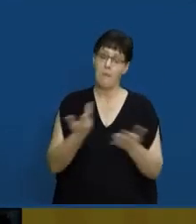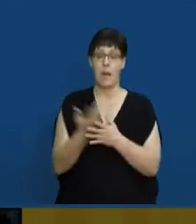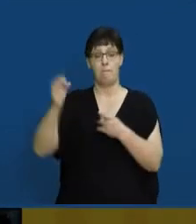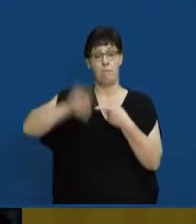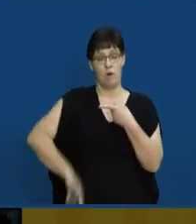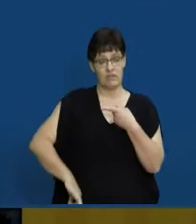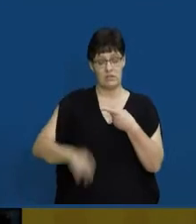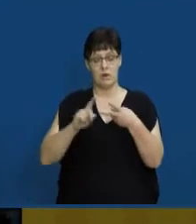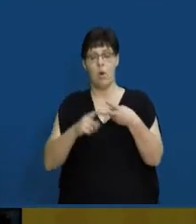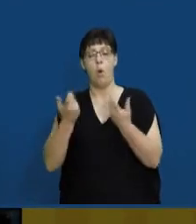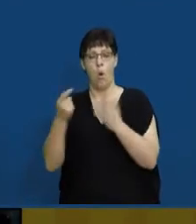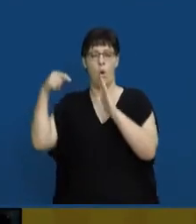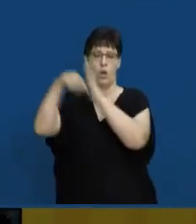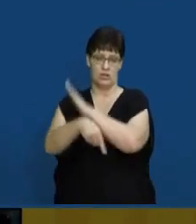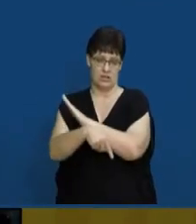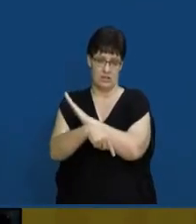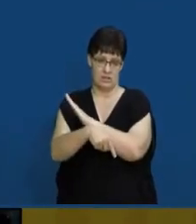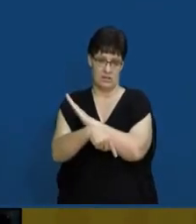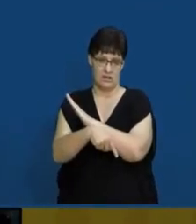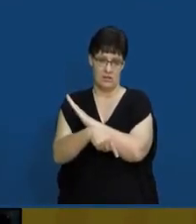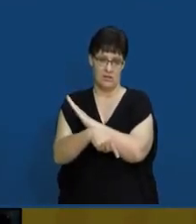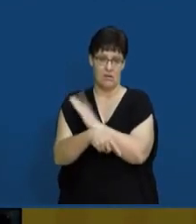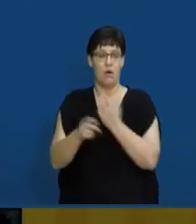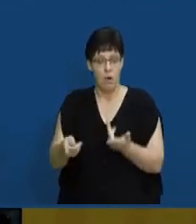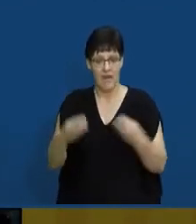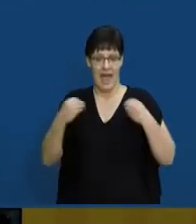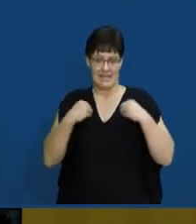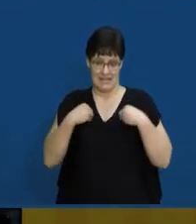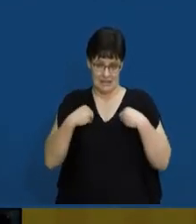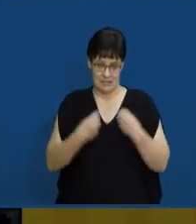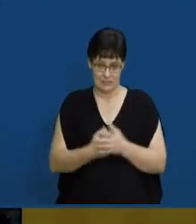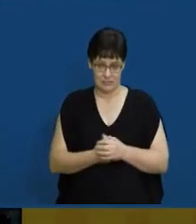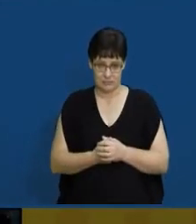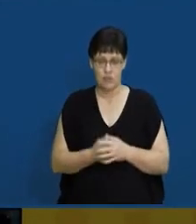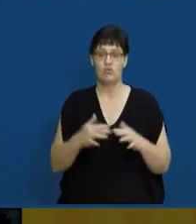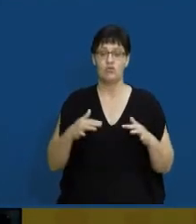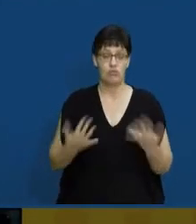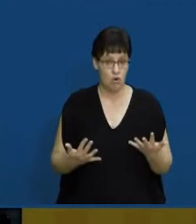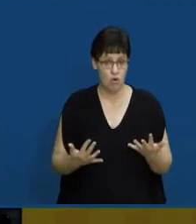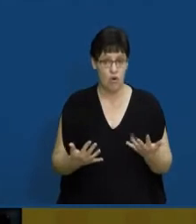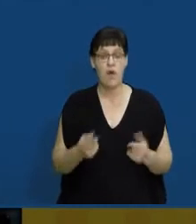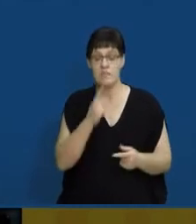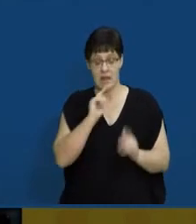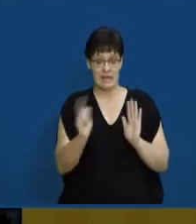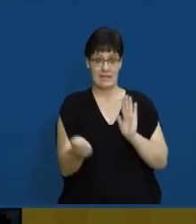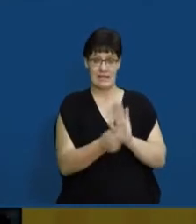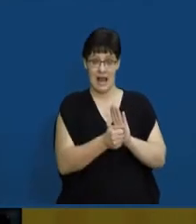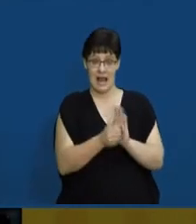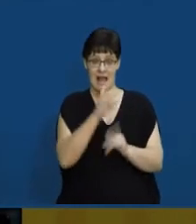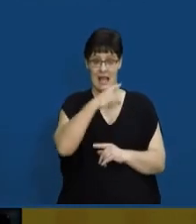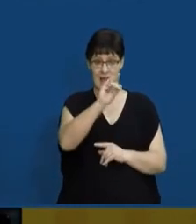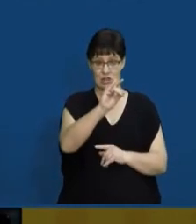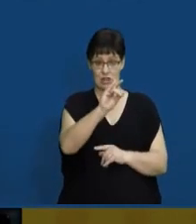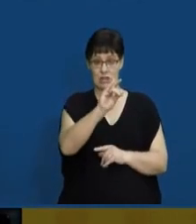profit or a loss on sale of asset. Right, so what we said, if you sell for cash, debit